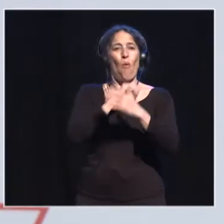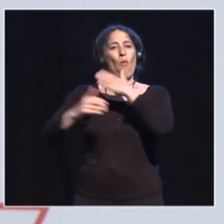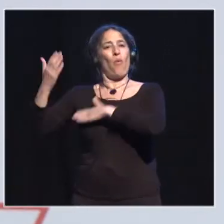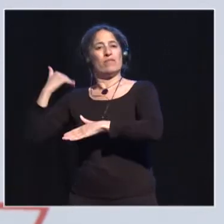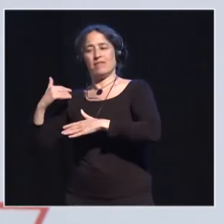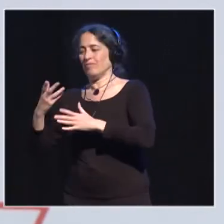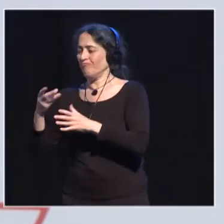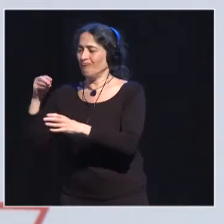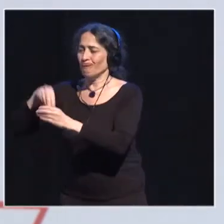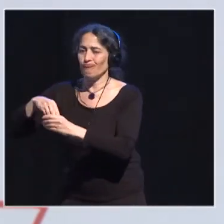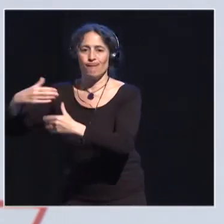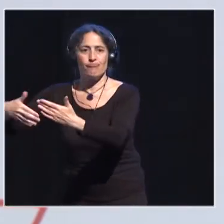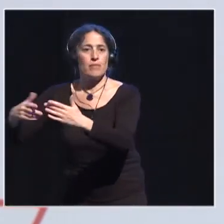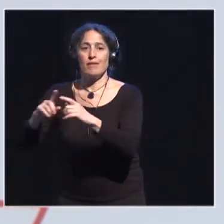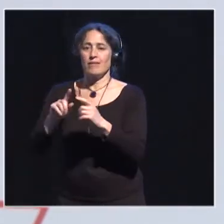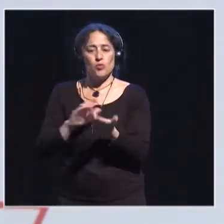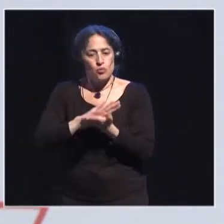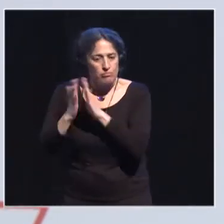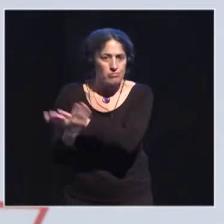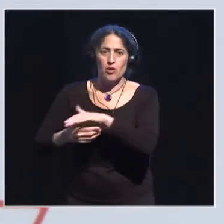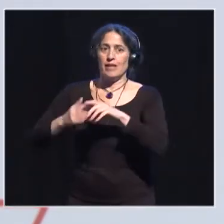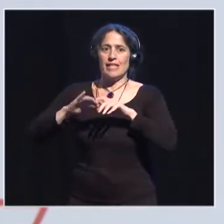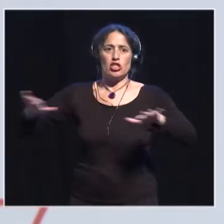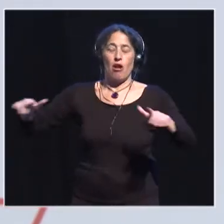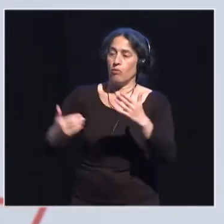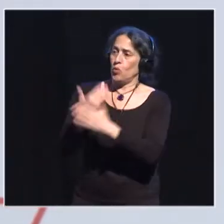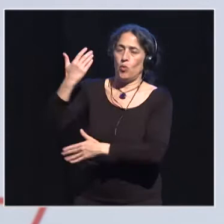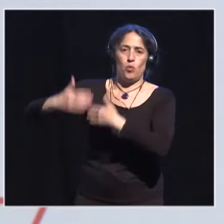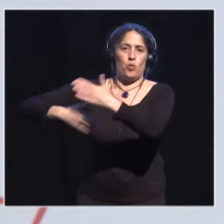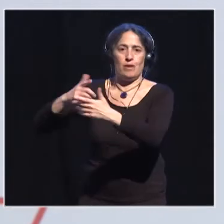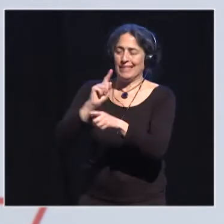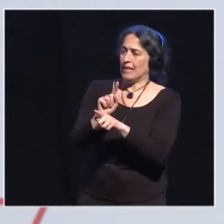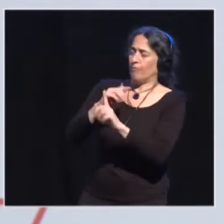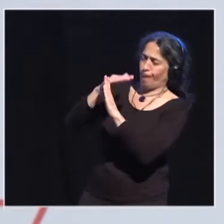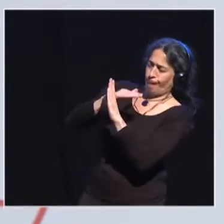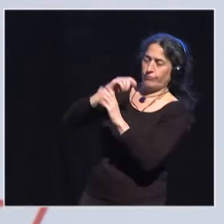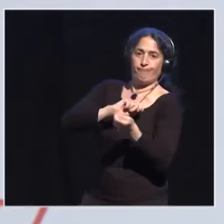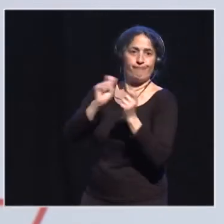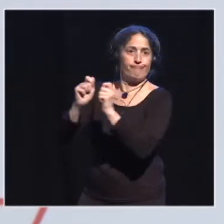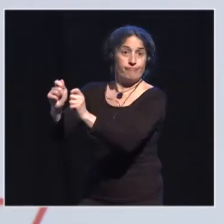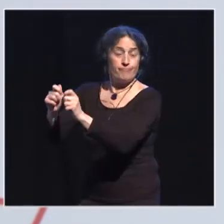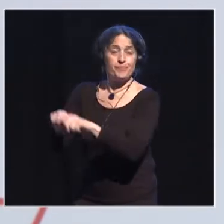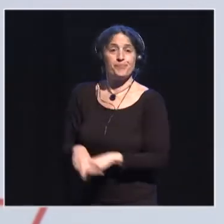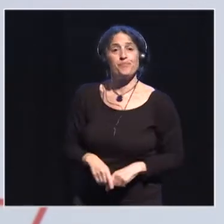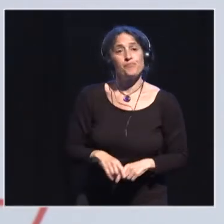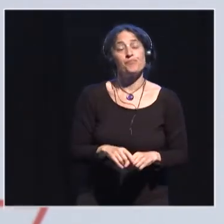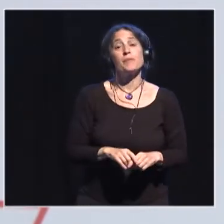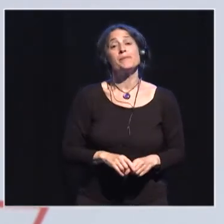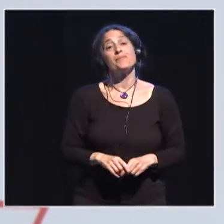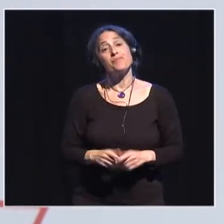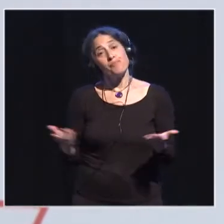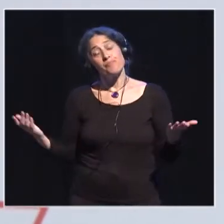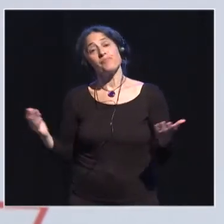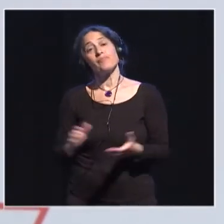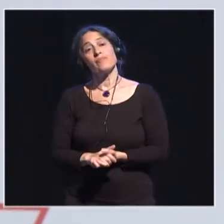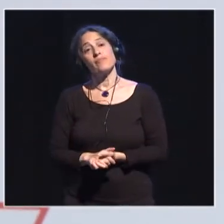these instruments. The African Union, I keep saying, well, it's true. I just